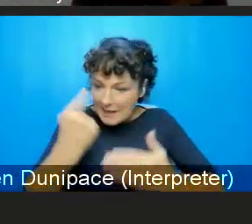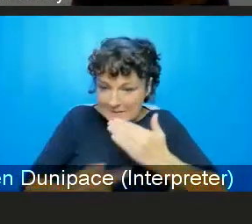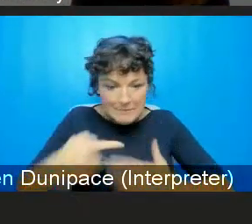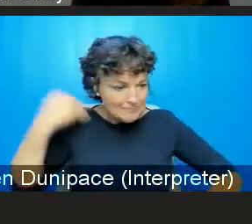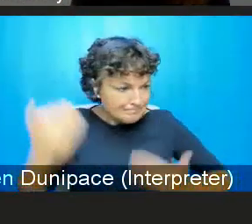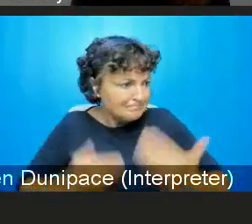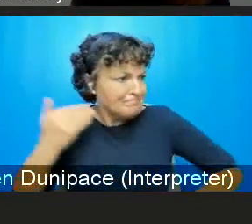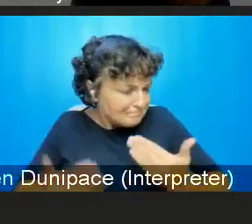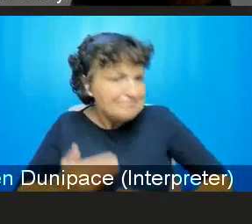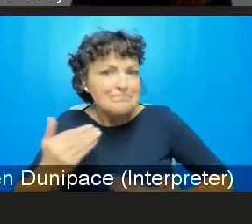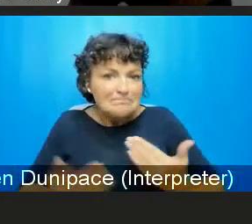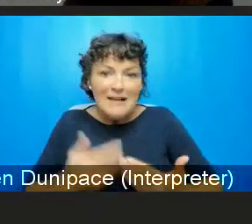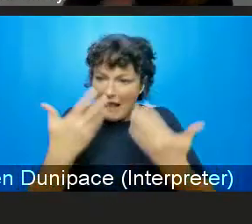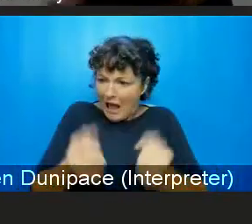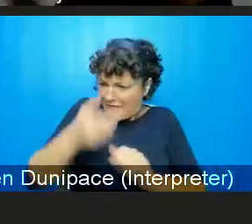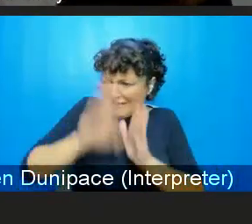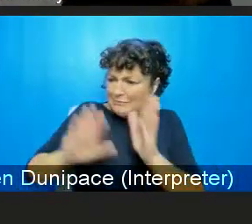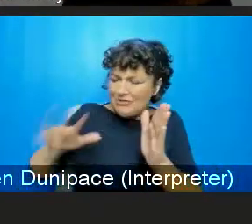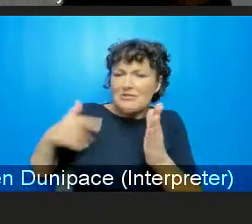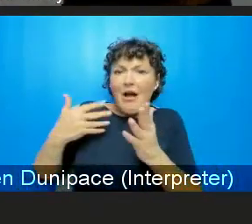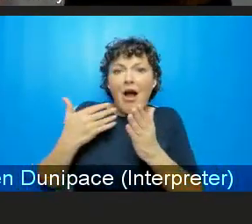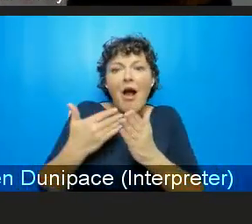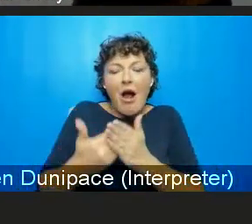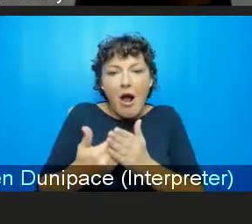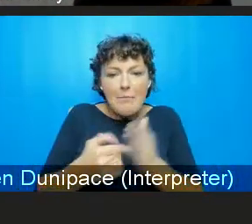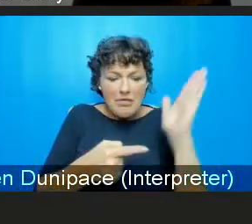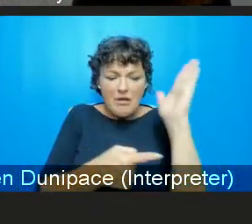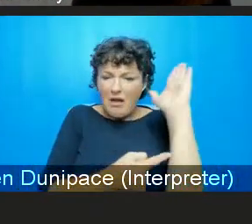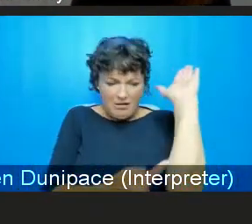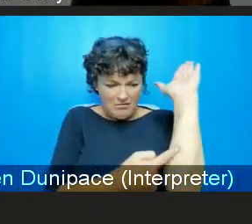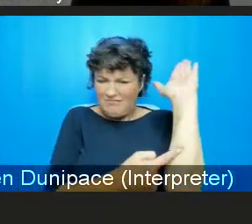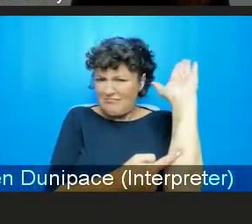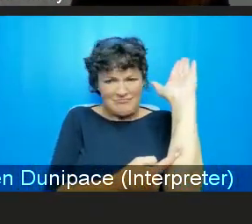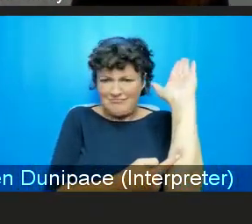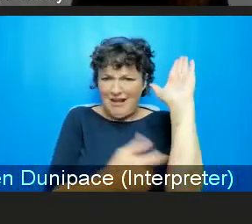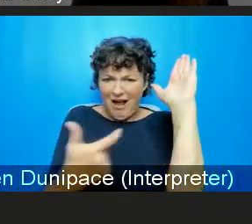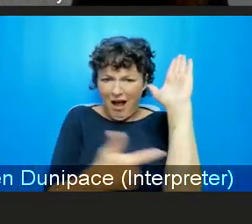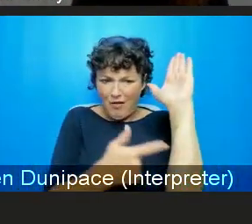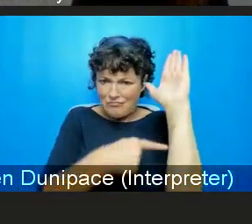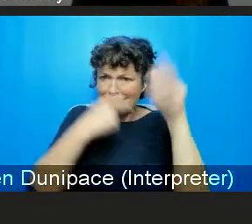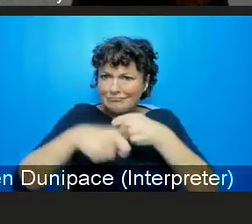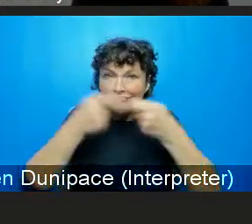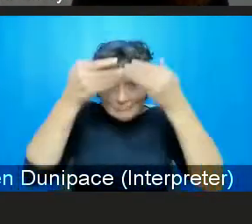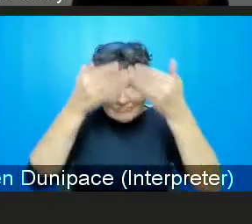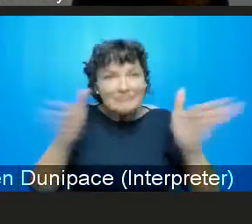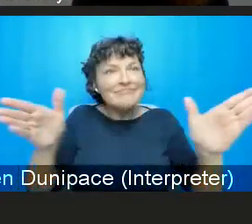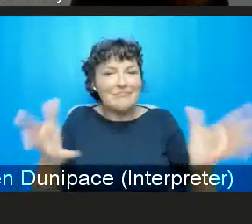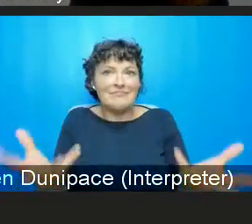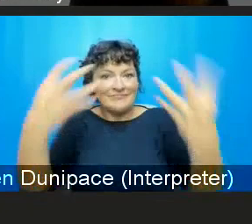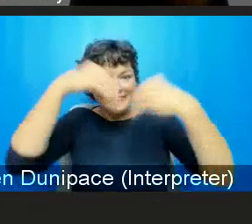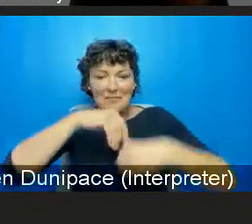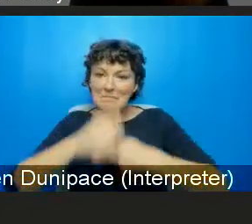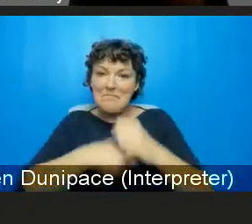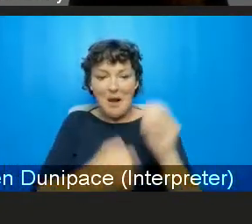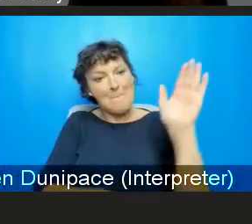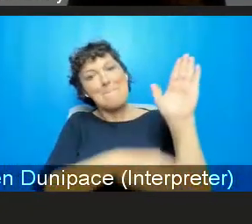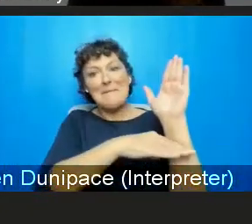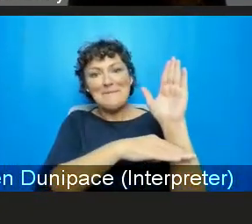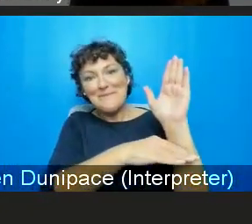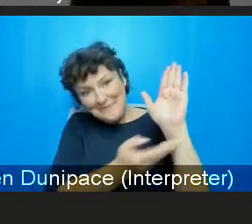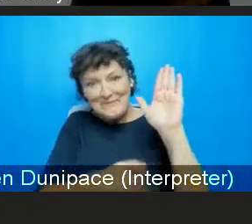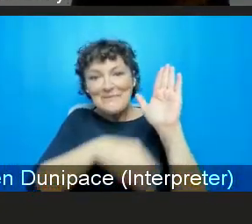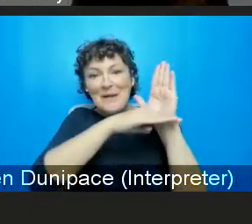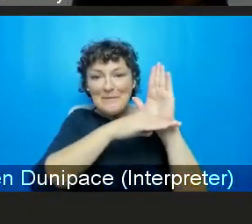with the experience that they've gained, but actually looking at how we can broaden that further and move them on to the next level. And that, you know, I think for